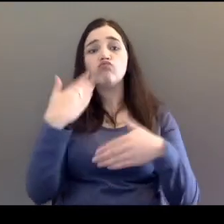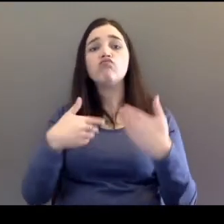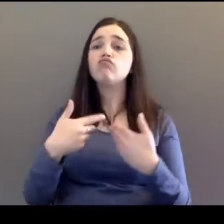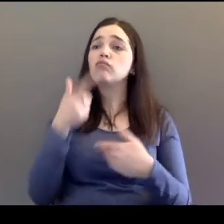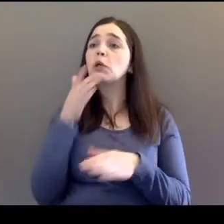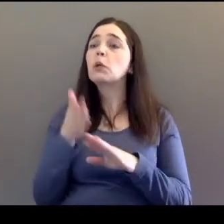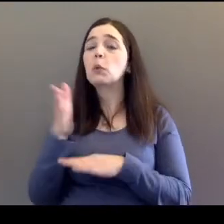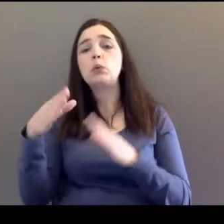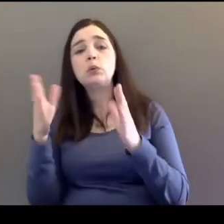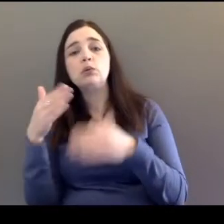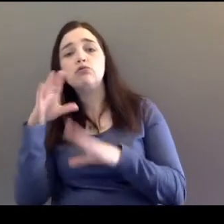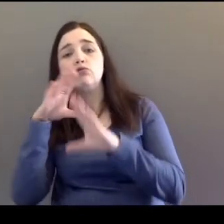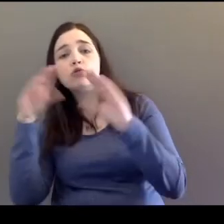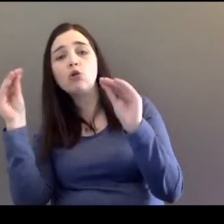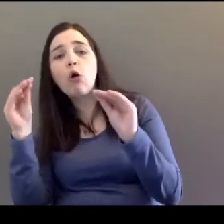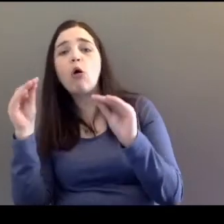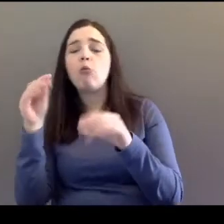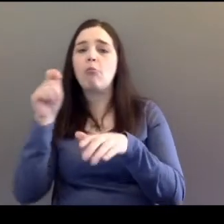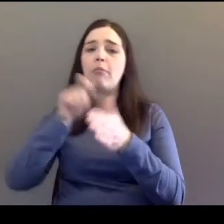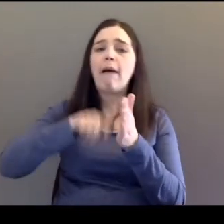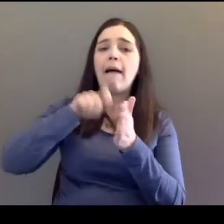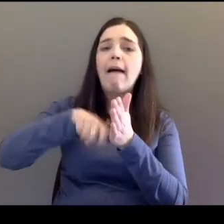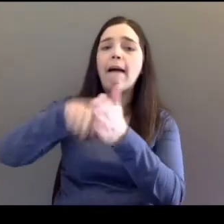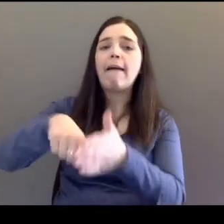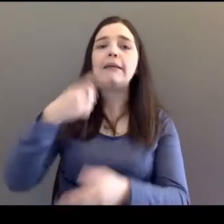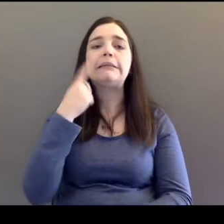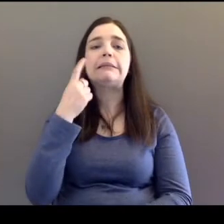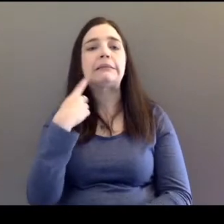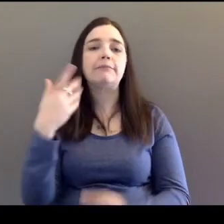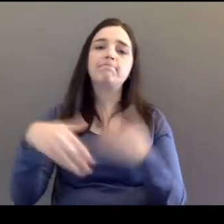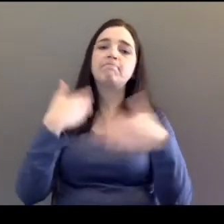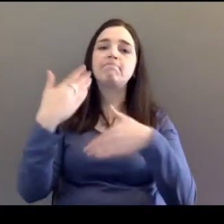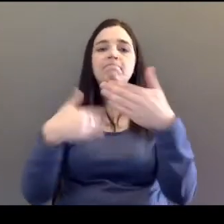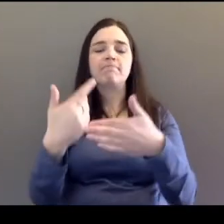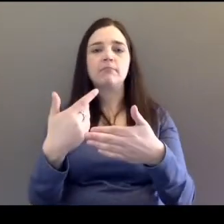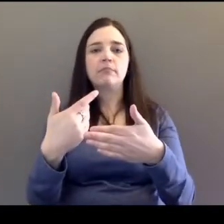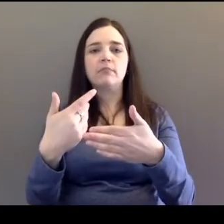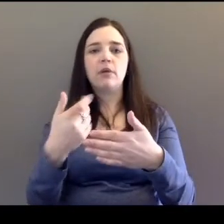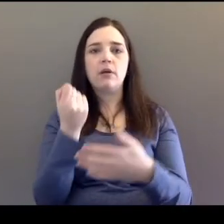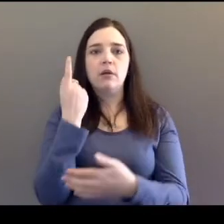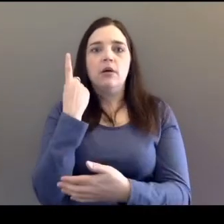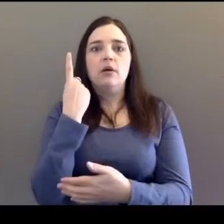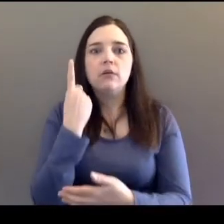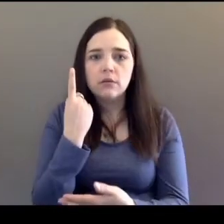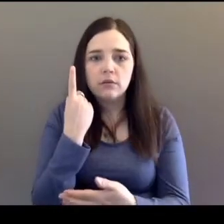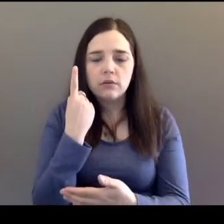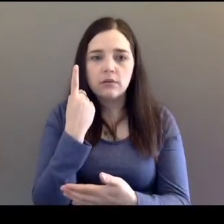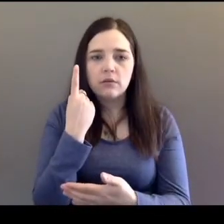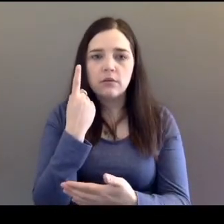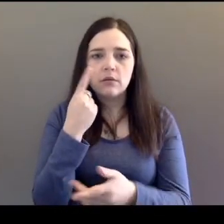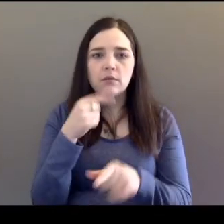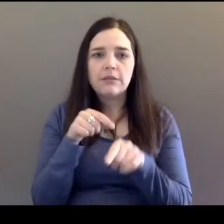go to Tesco and get it whenever we want, and suddenly we realize that we're dependent.